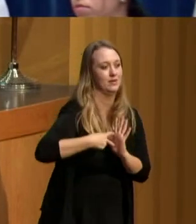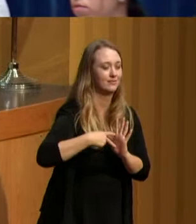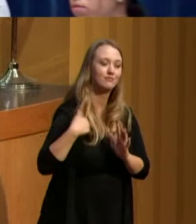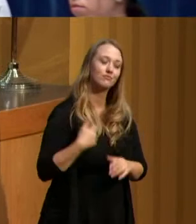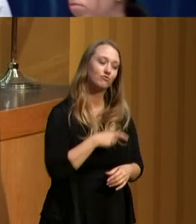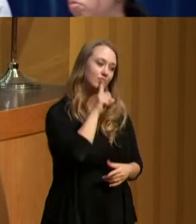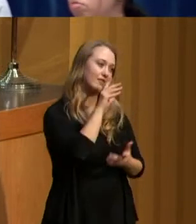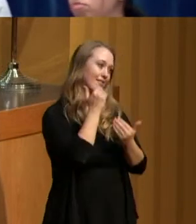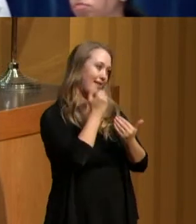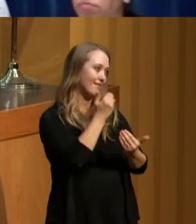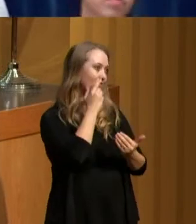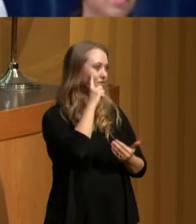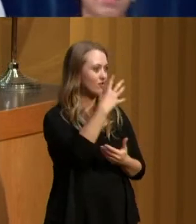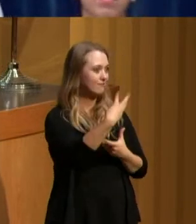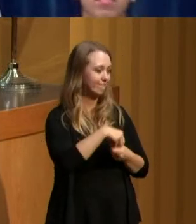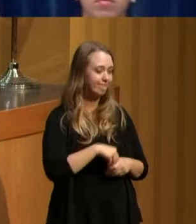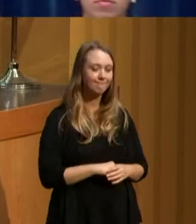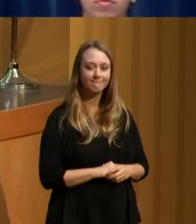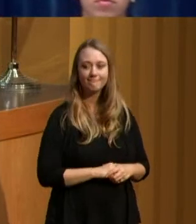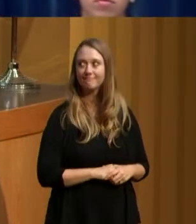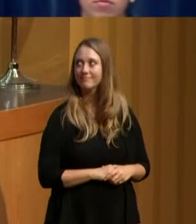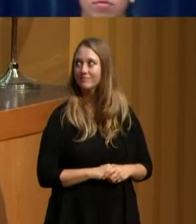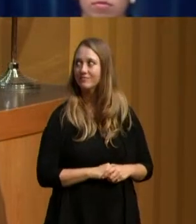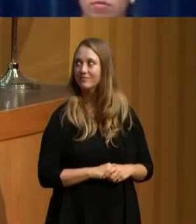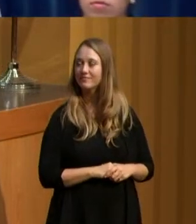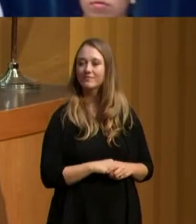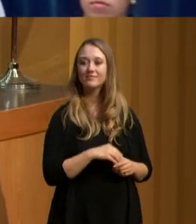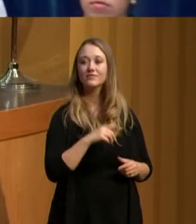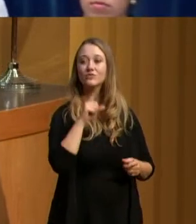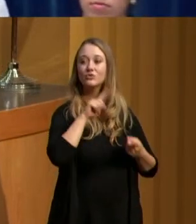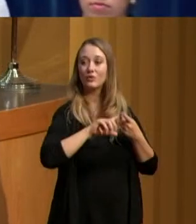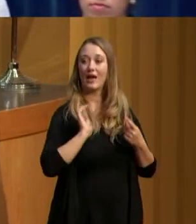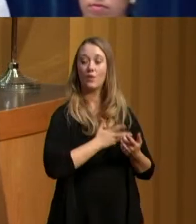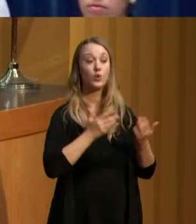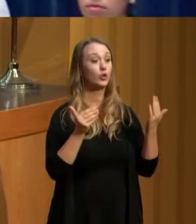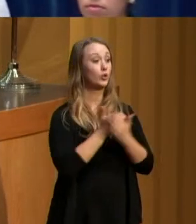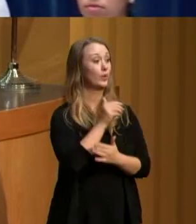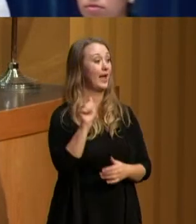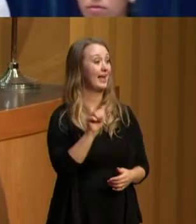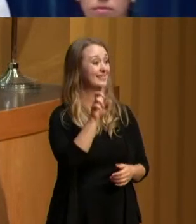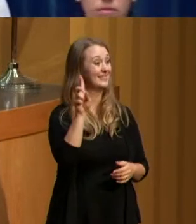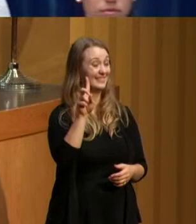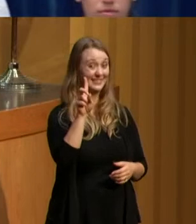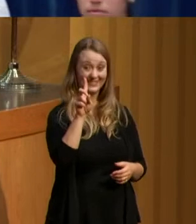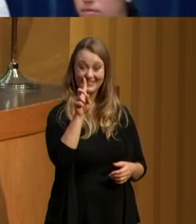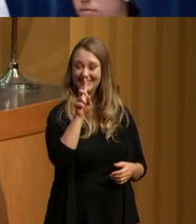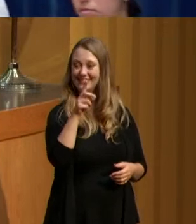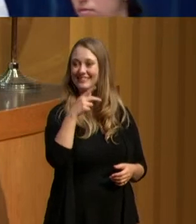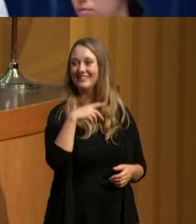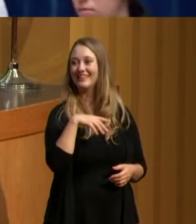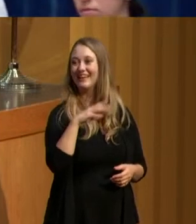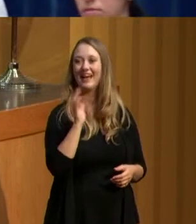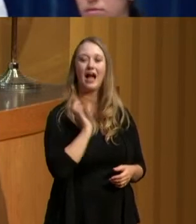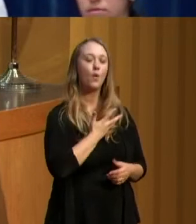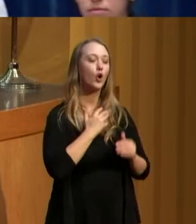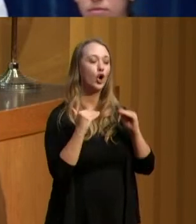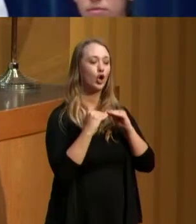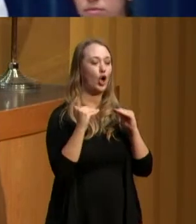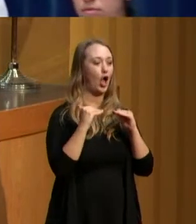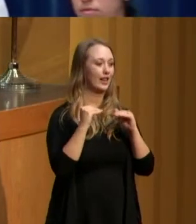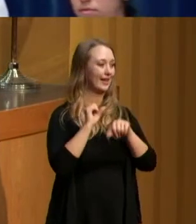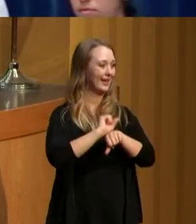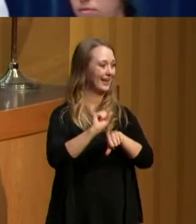having that as well. To our new AD, who is a colleague, not only a boss, but our colleague,